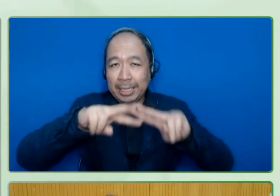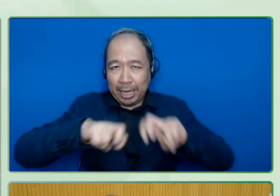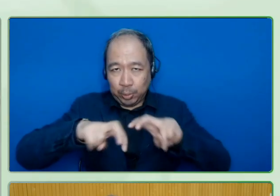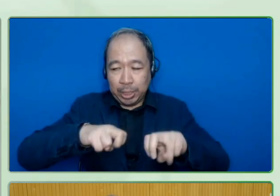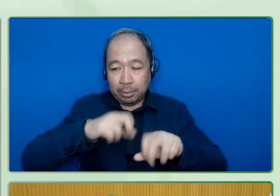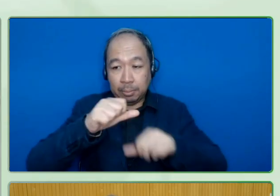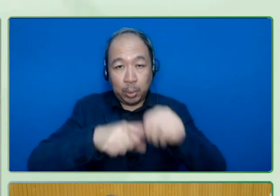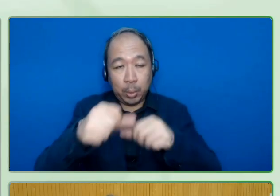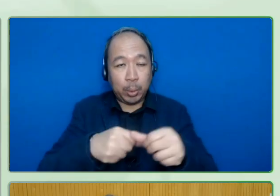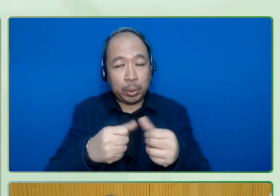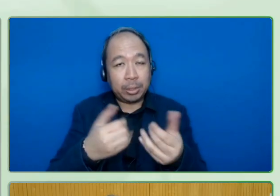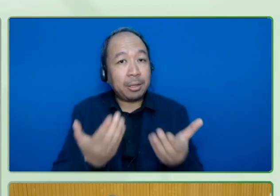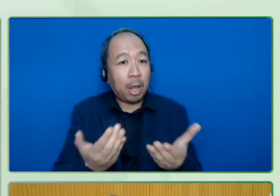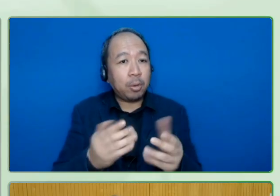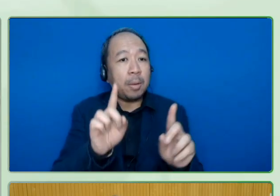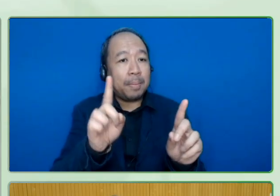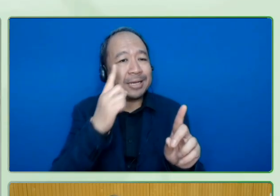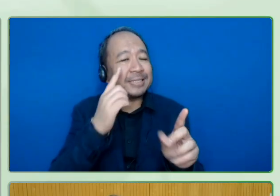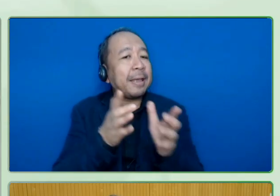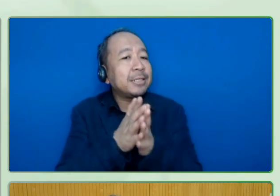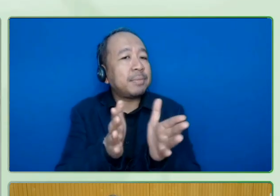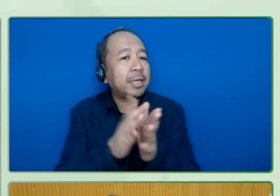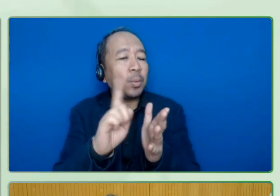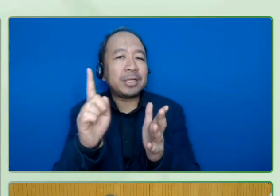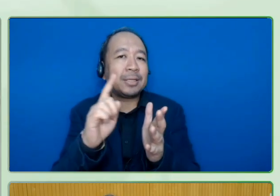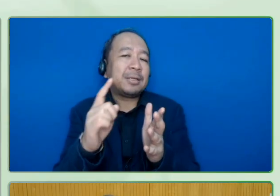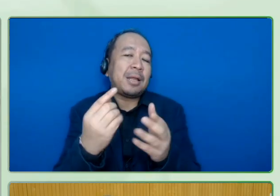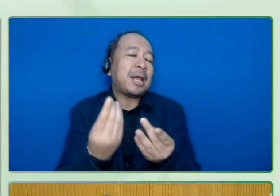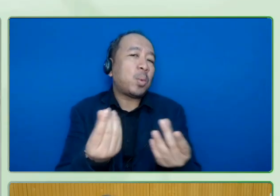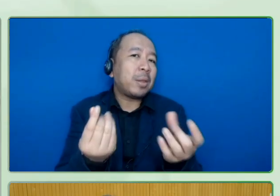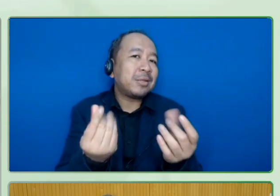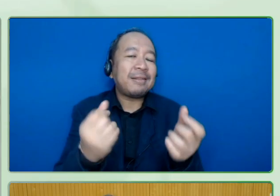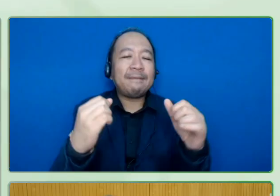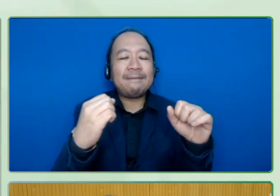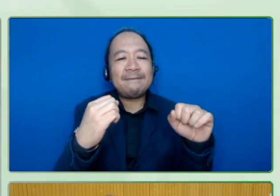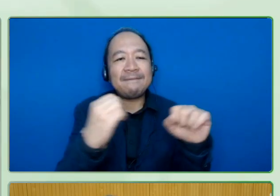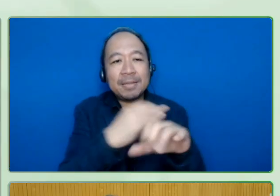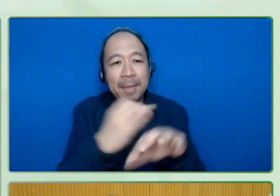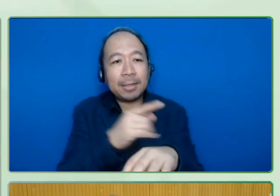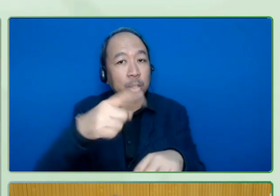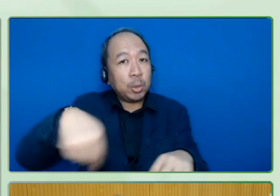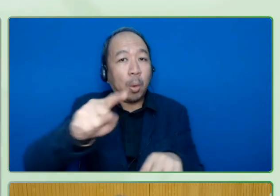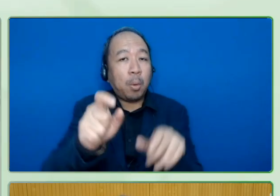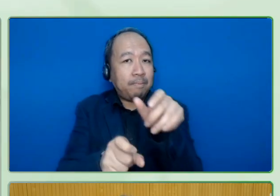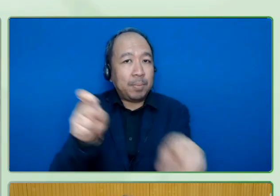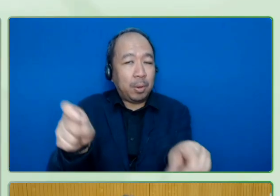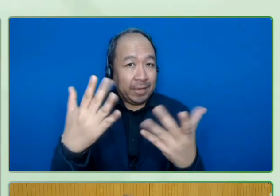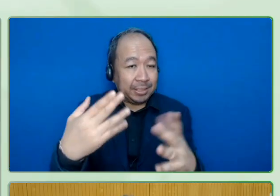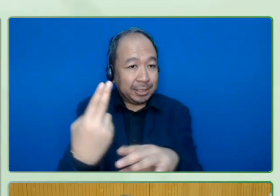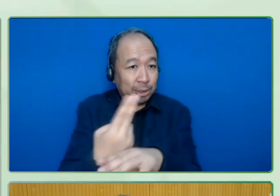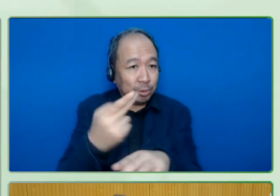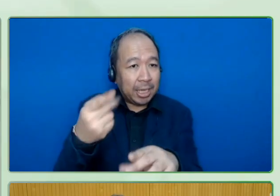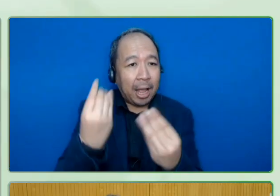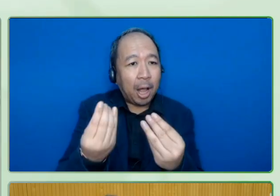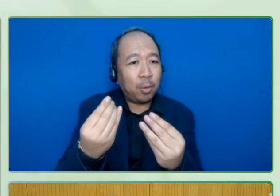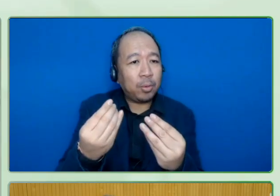the rich qualitative feedback from users in the study. They appreciated the hands-on practical guidance. They found